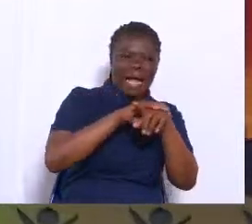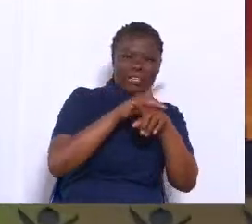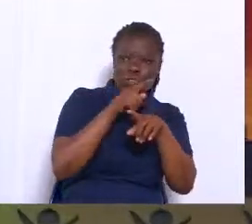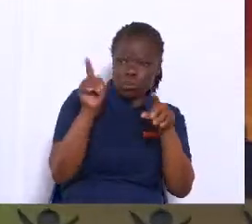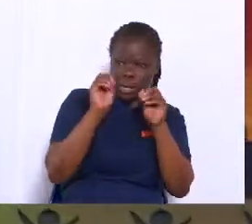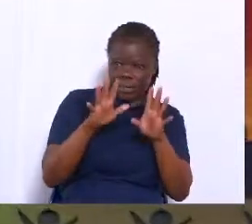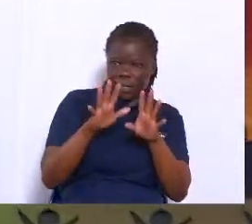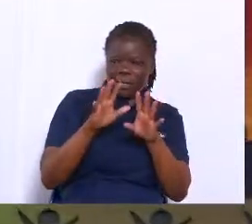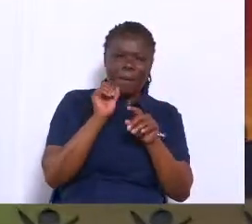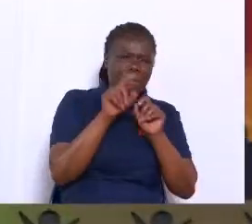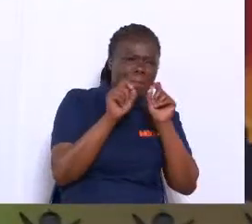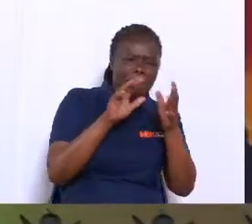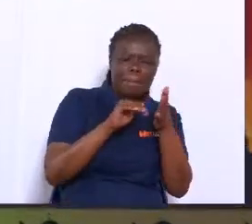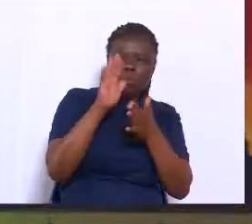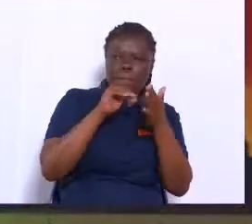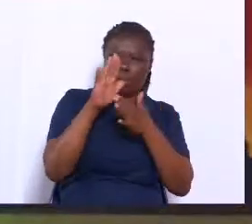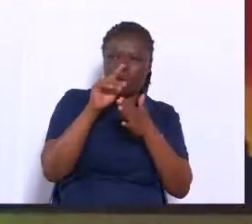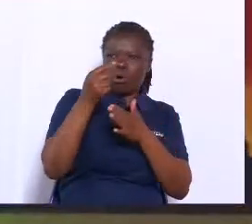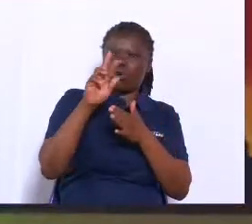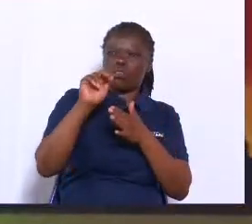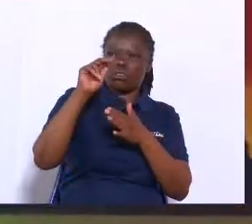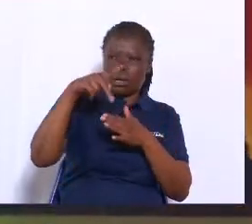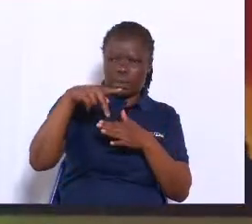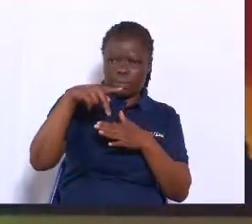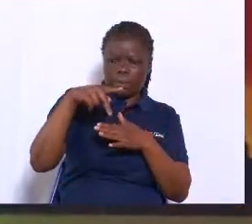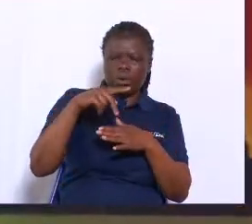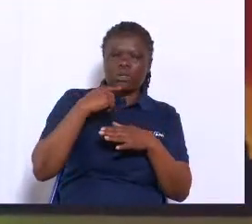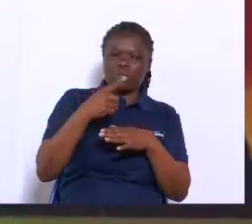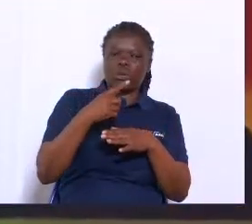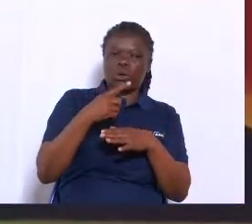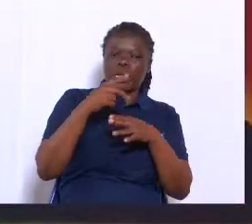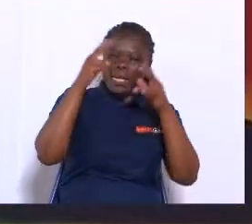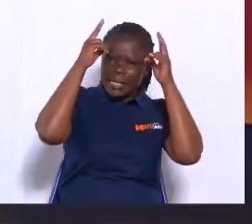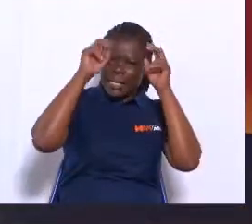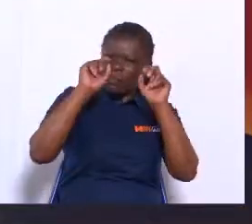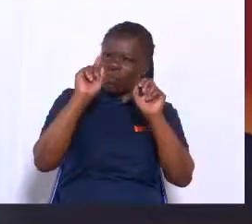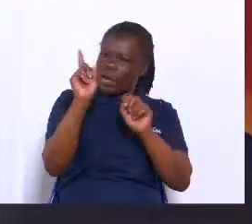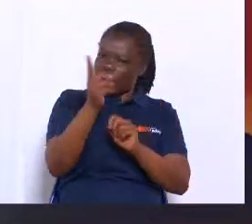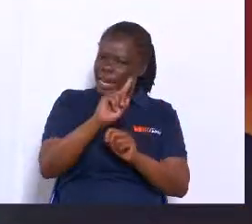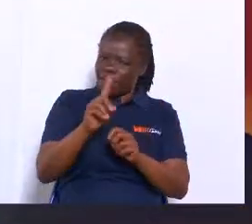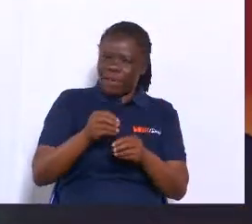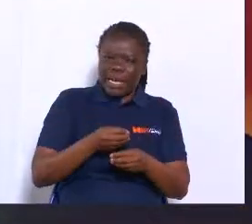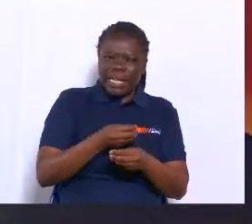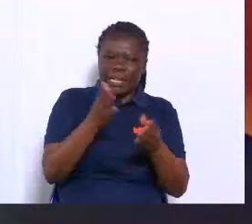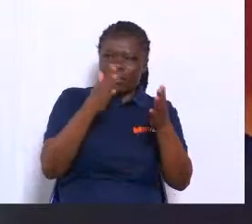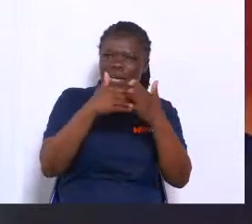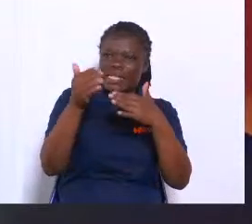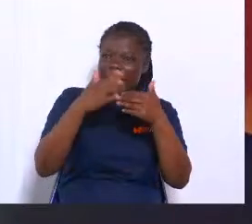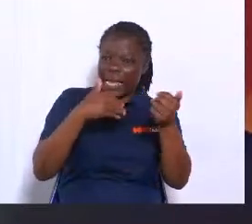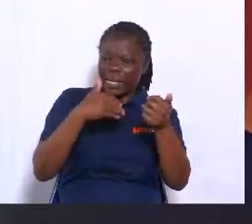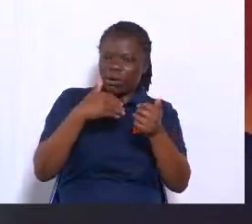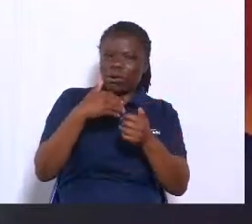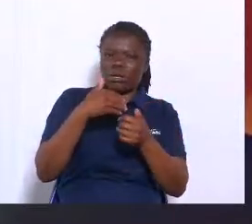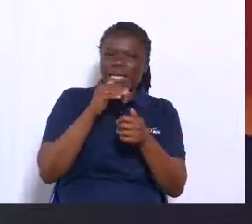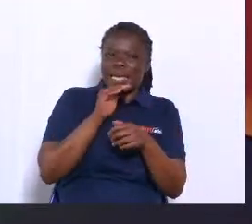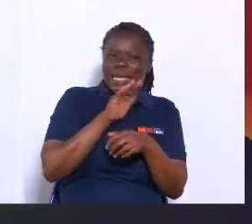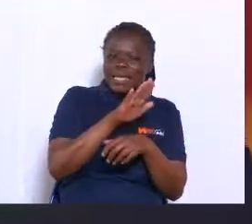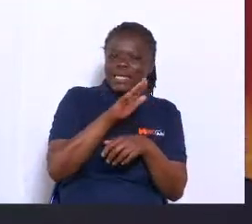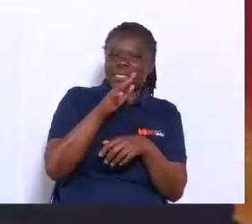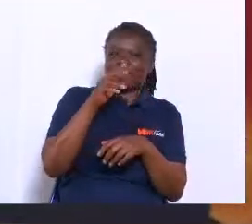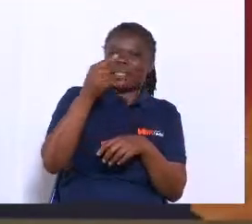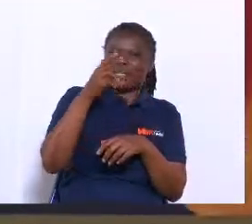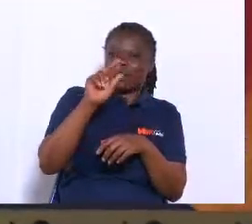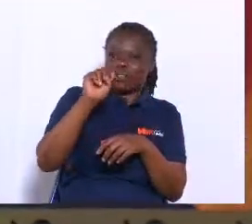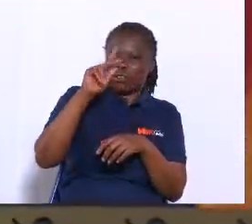trap must not be in plain sight. The devil never puts a sign on his traps and says,